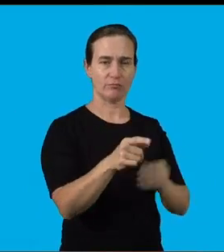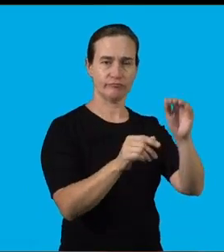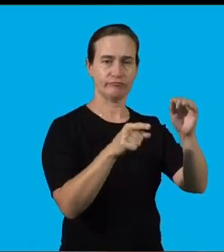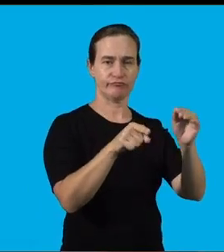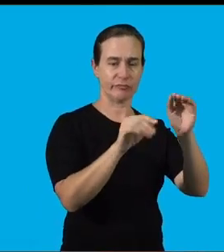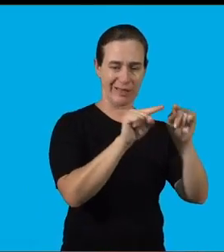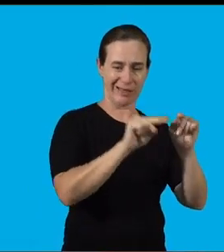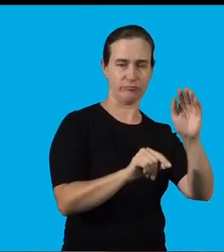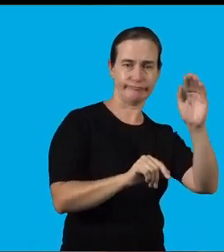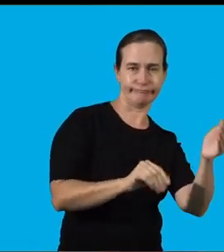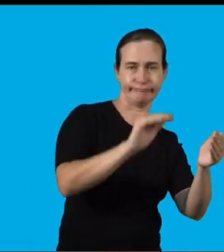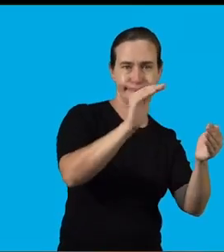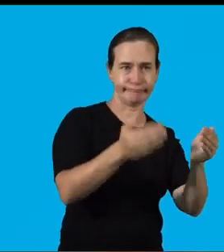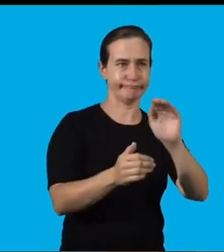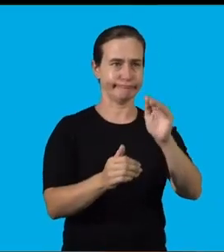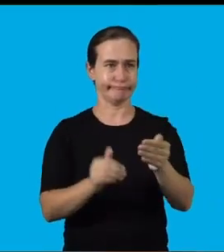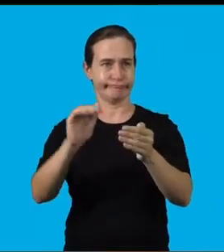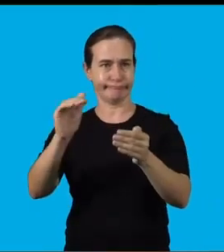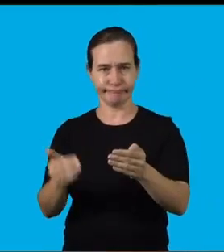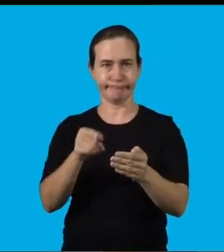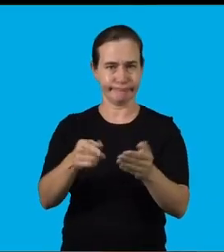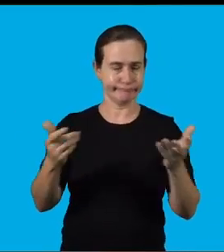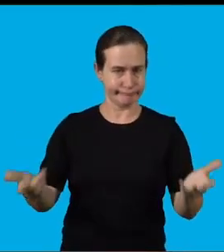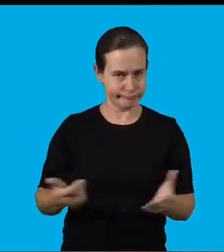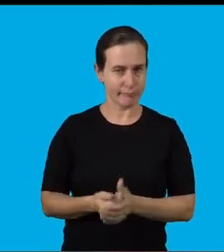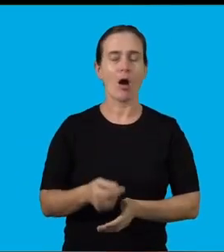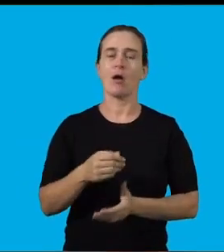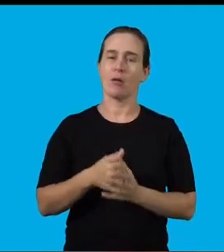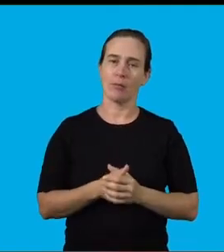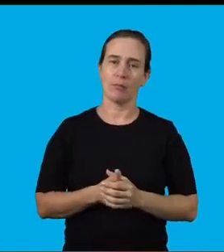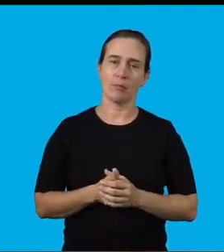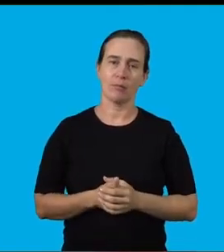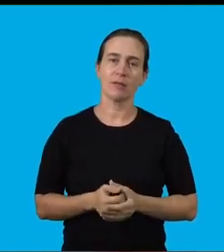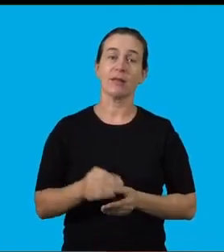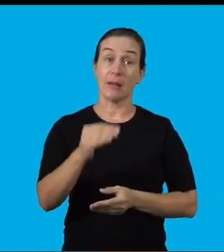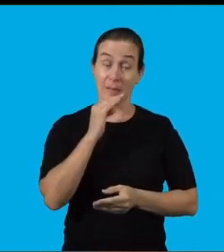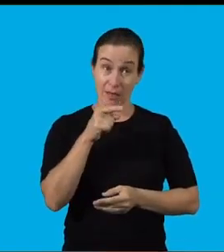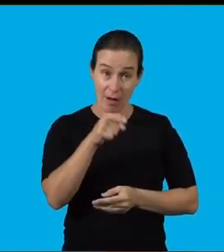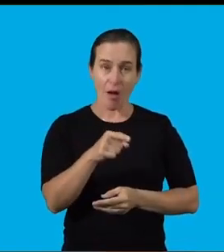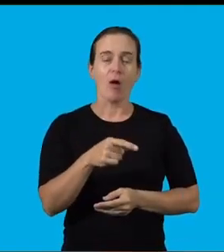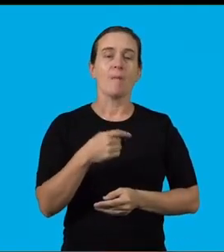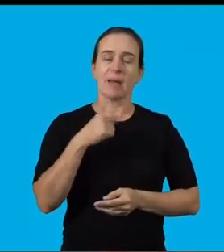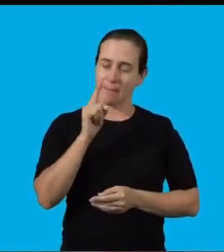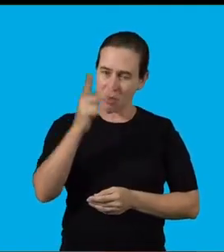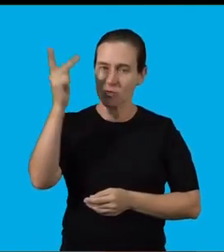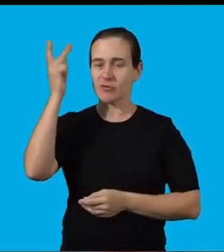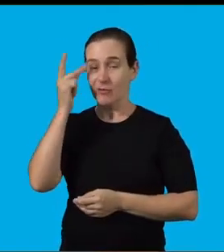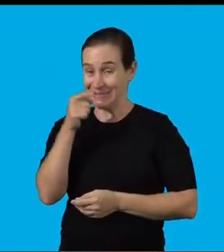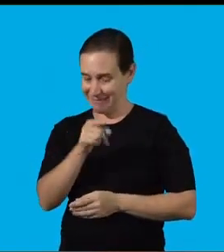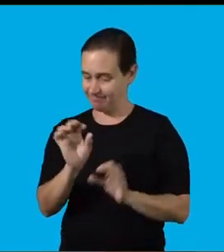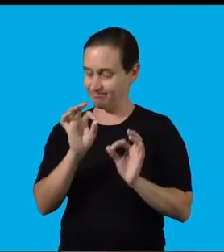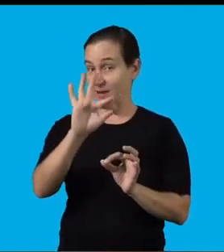simply get that the graph of g of x is equal to -1 times 2x minus 5 times x plus 2 squared. And from that stage, you already need